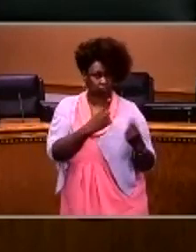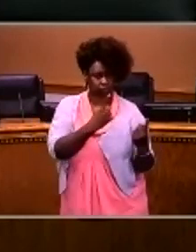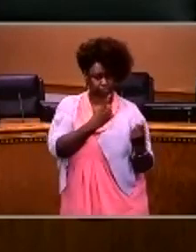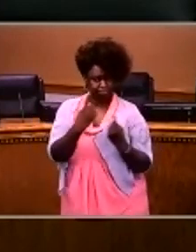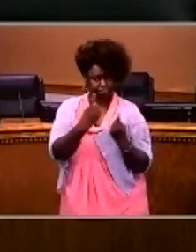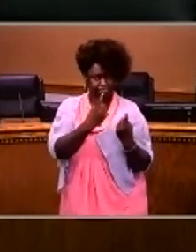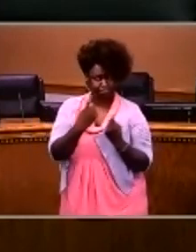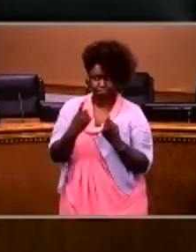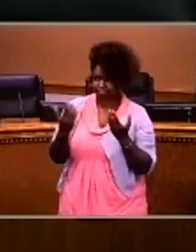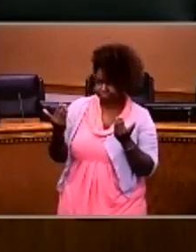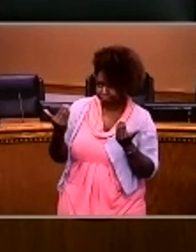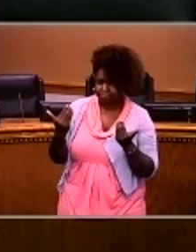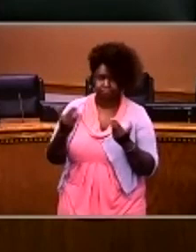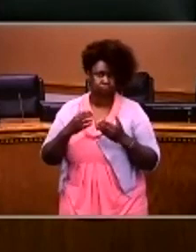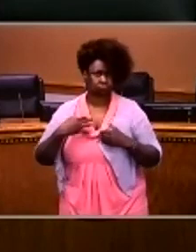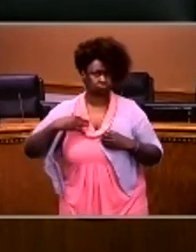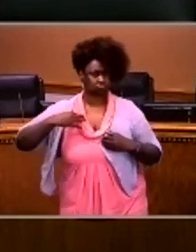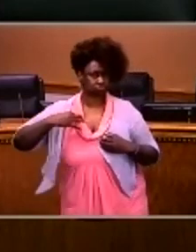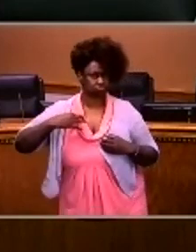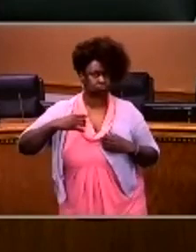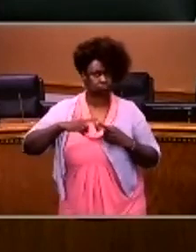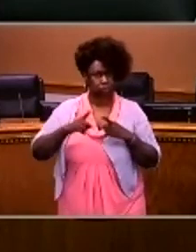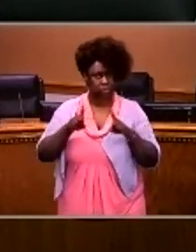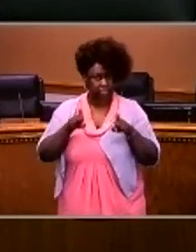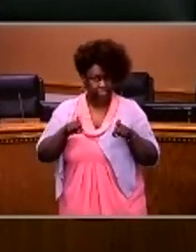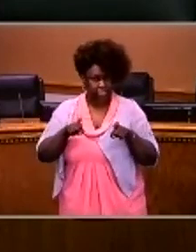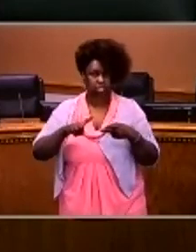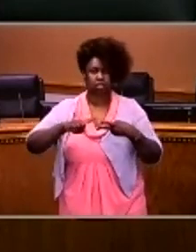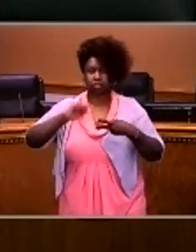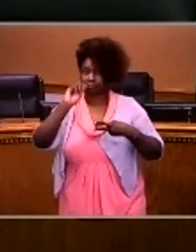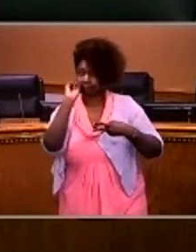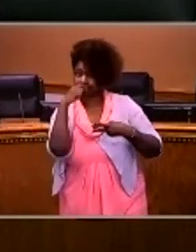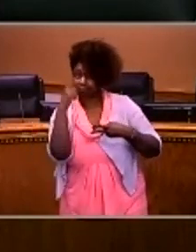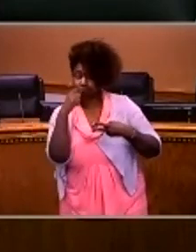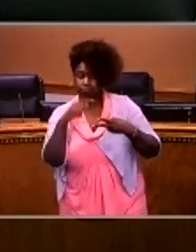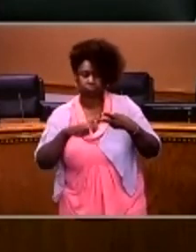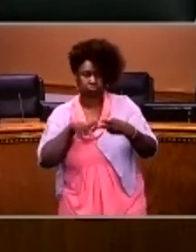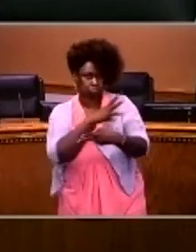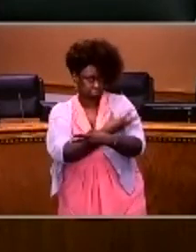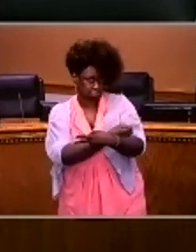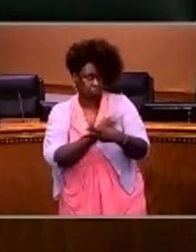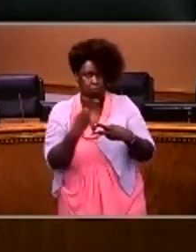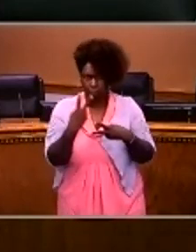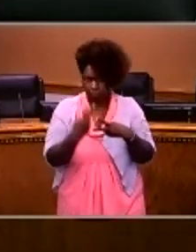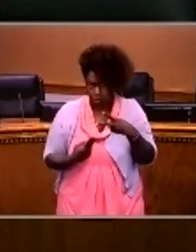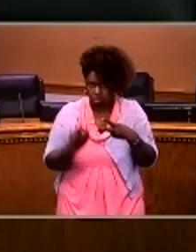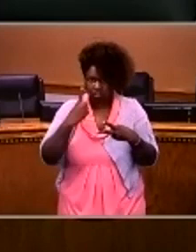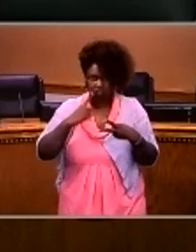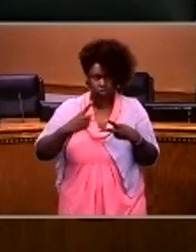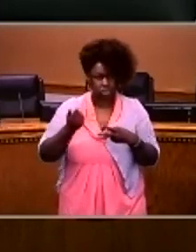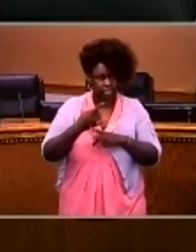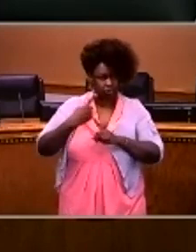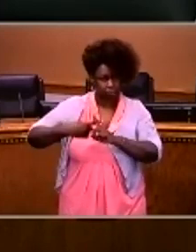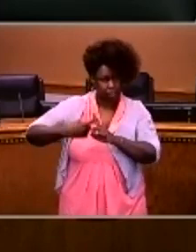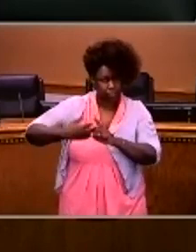to testing, which will likely include both a nasal swab and a blood test going forward for several months.